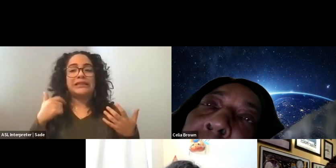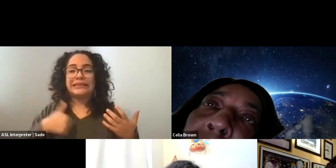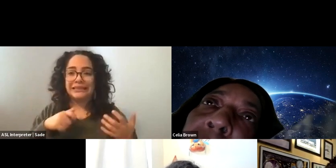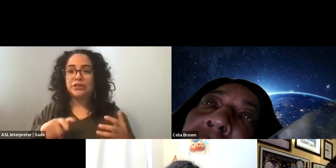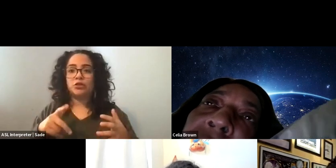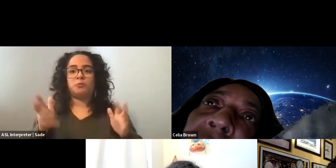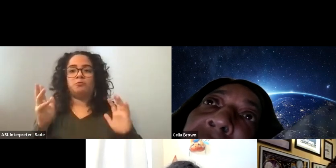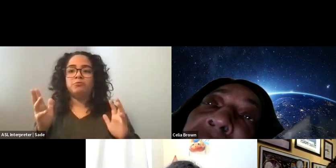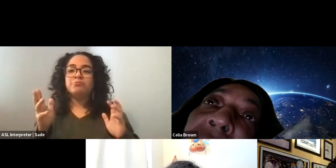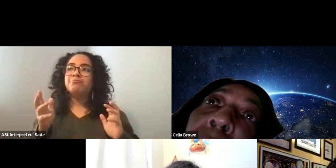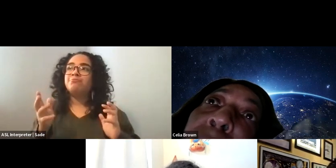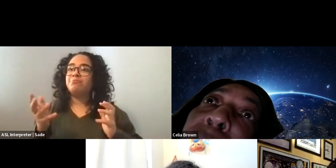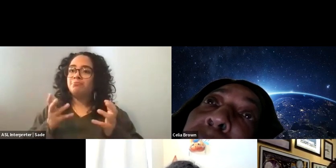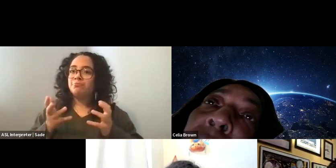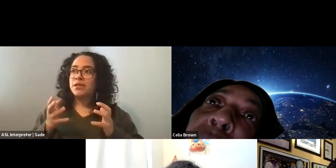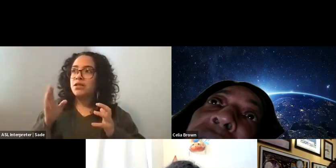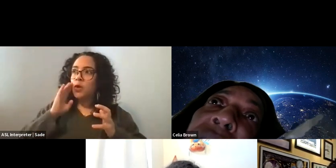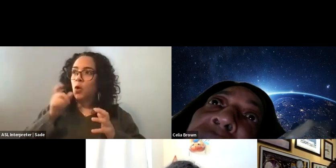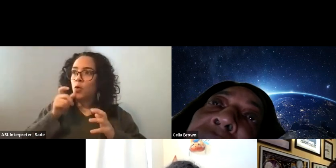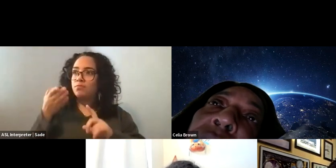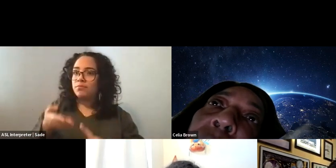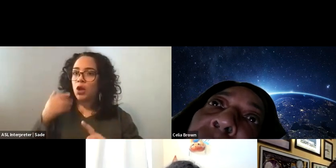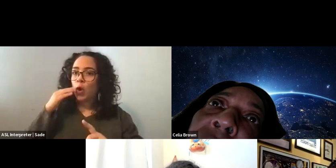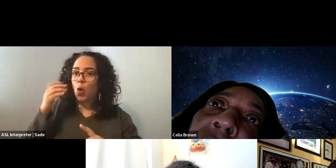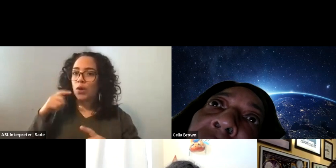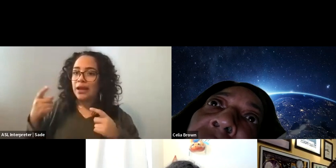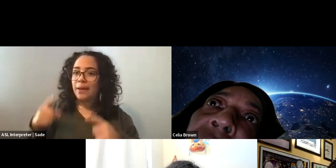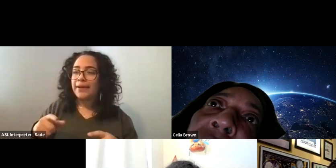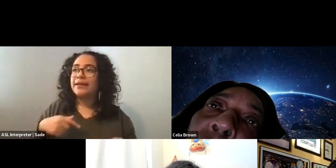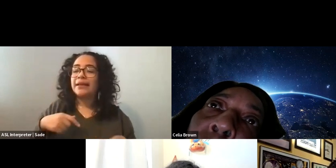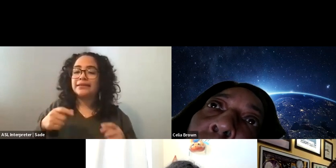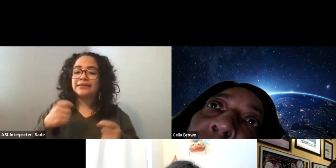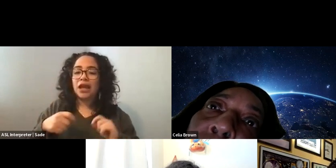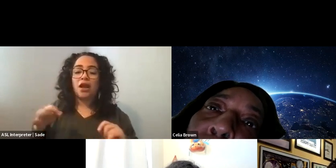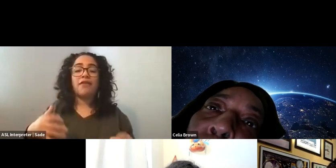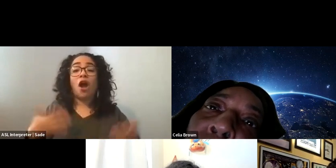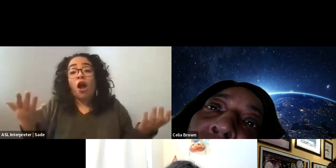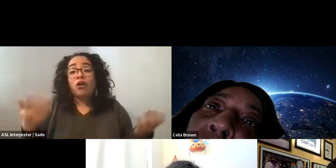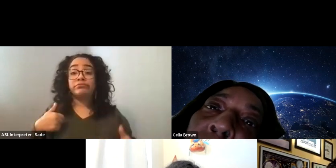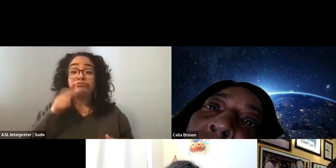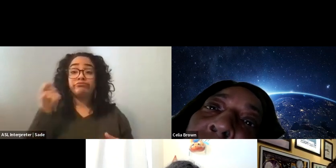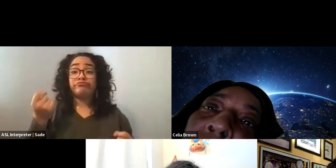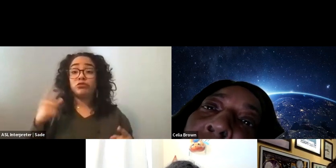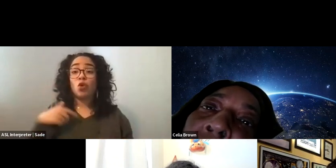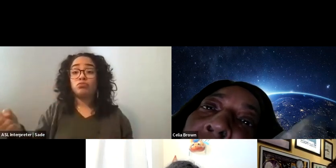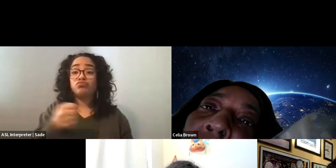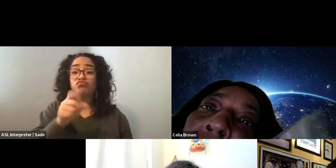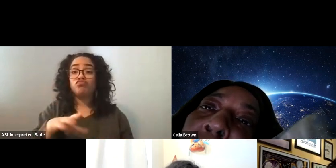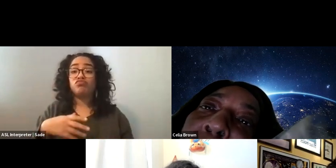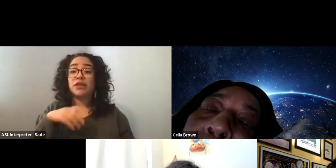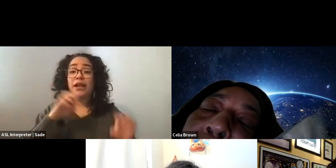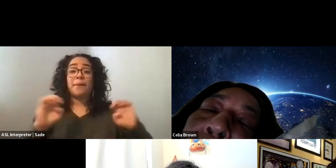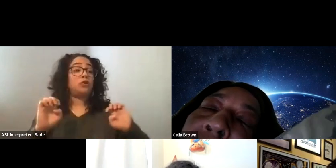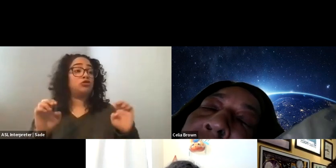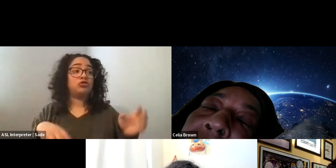them, instead of saying, oh, we don't understand it, so we're gonna lock you up in an emergency room. And